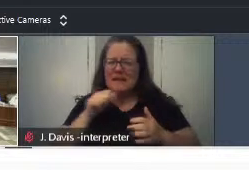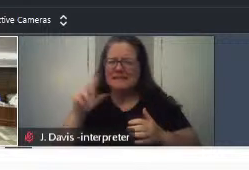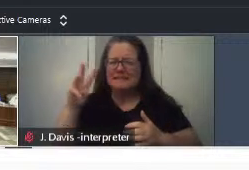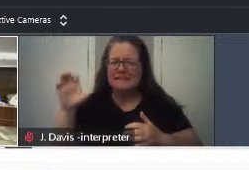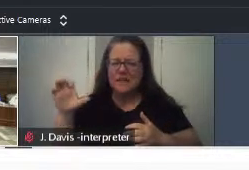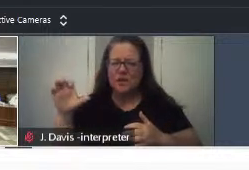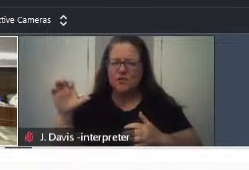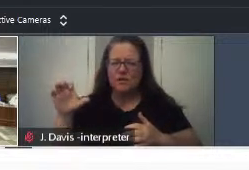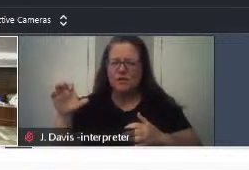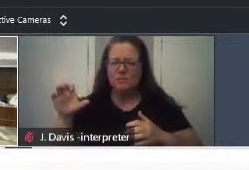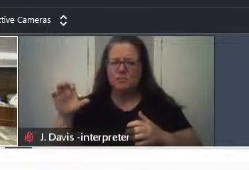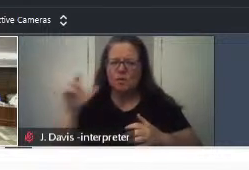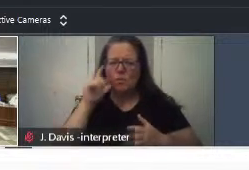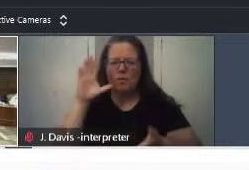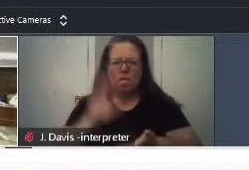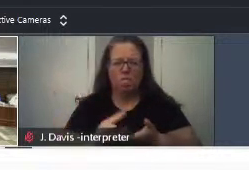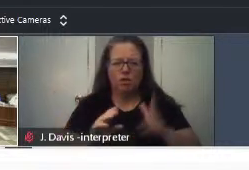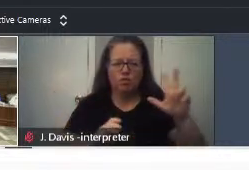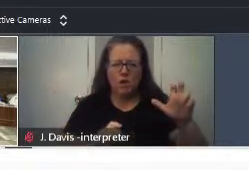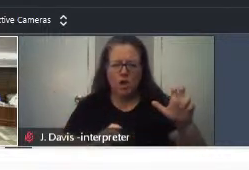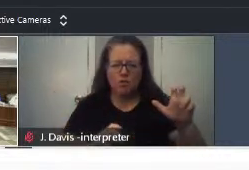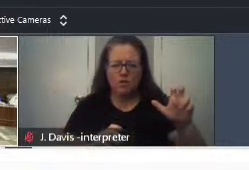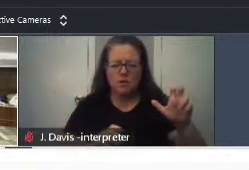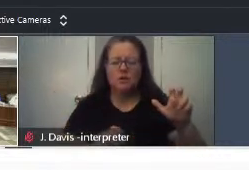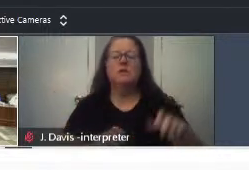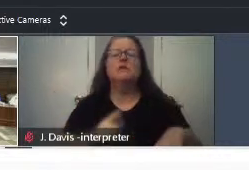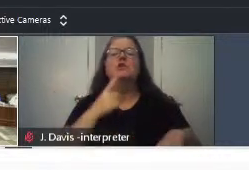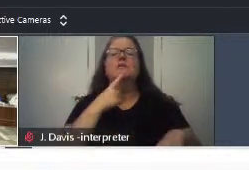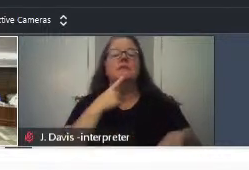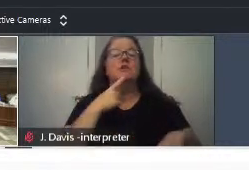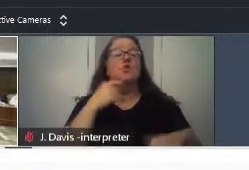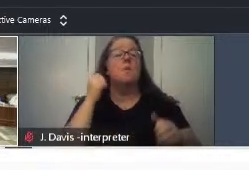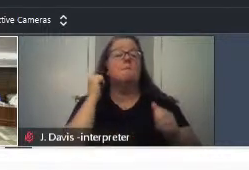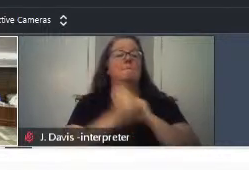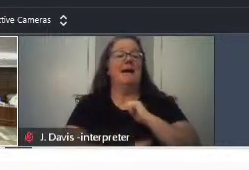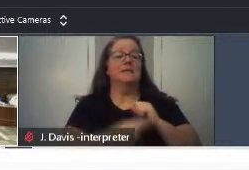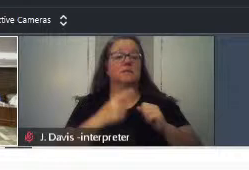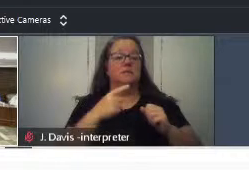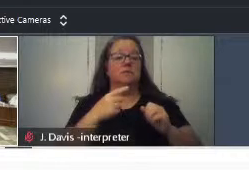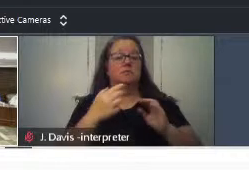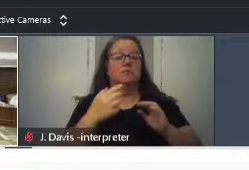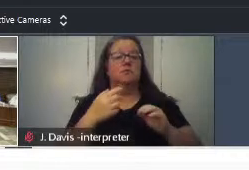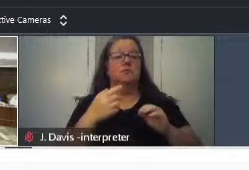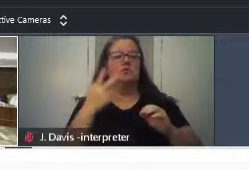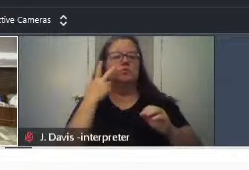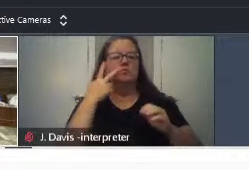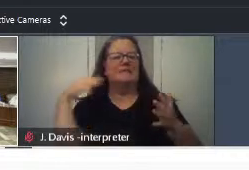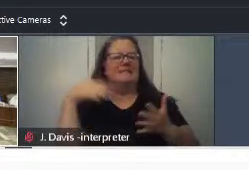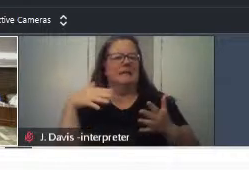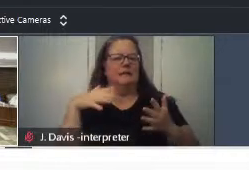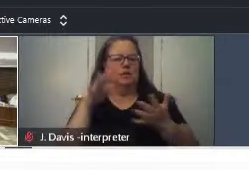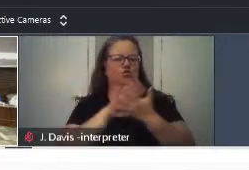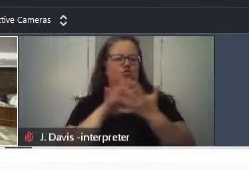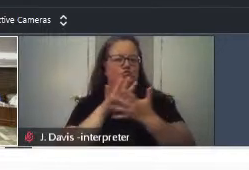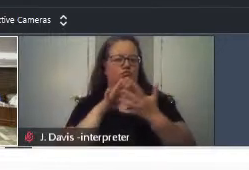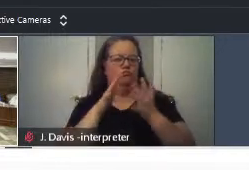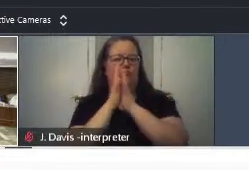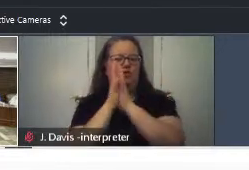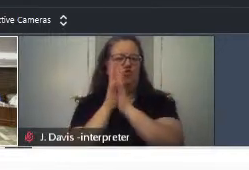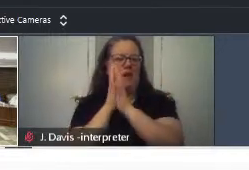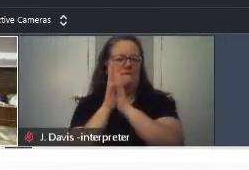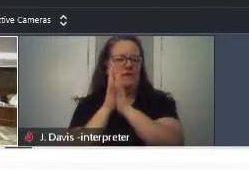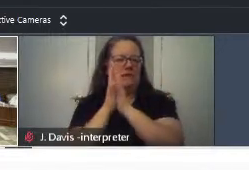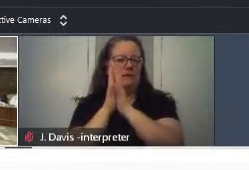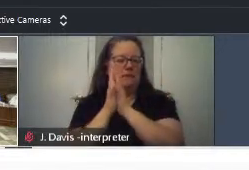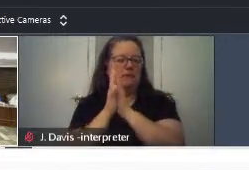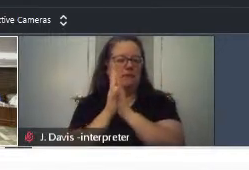looking at 300,000. So I think with this, you're passing a resolution asking us to do a traffic study. I think it'd be a little